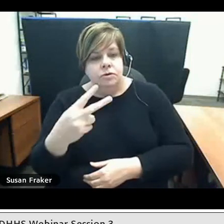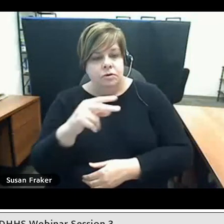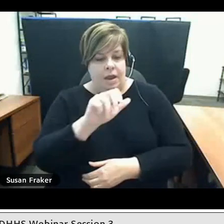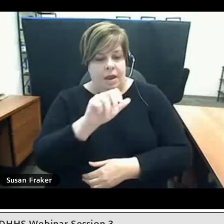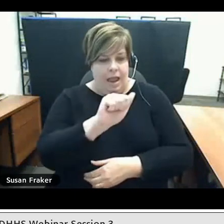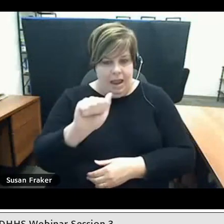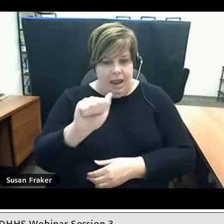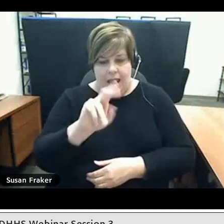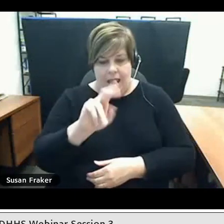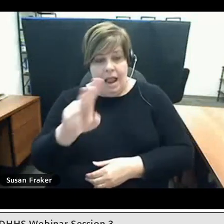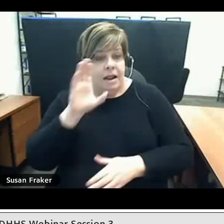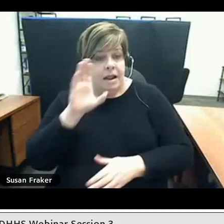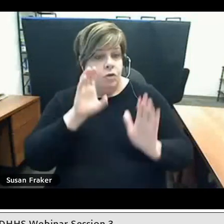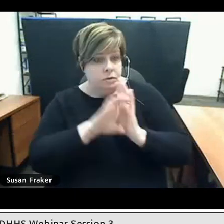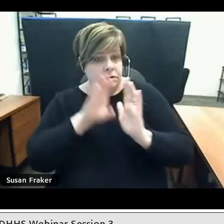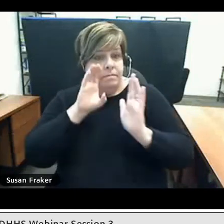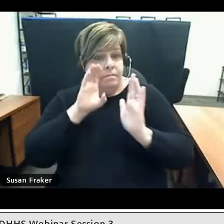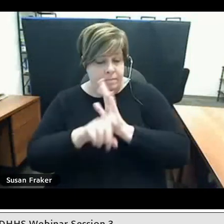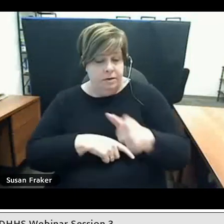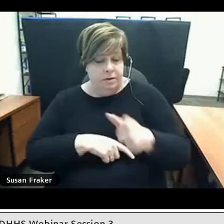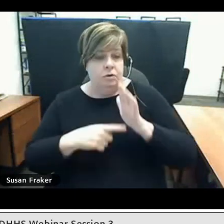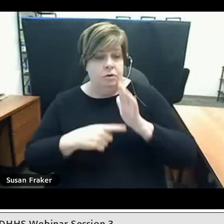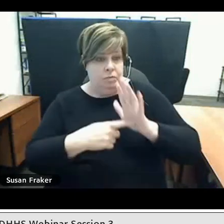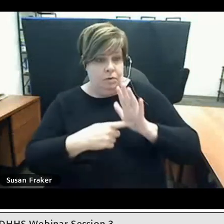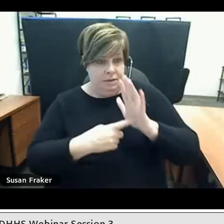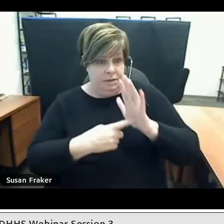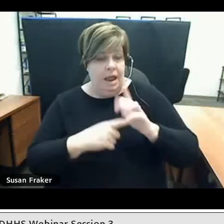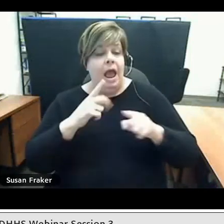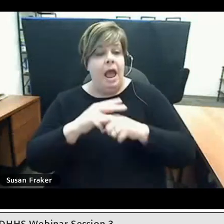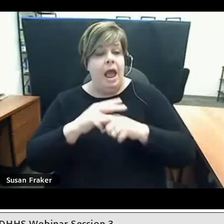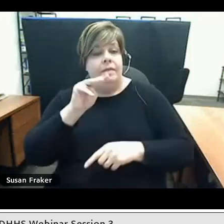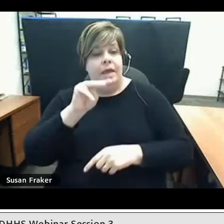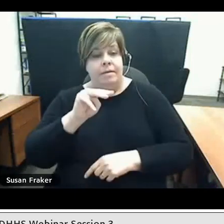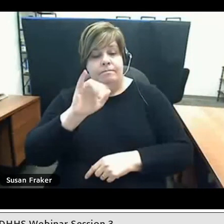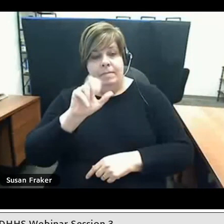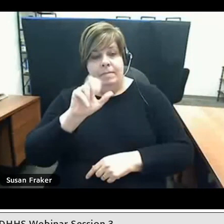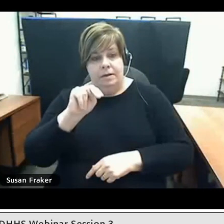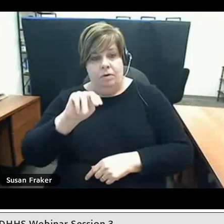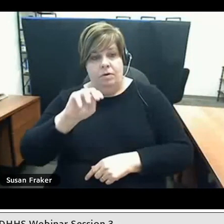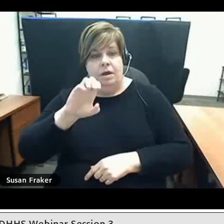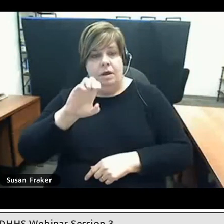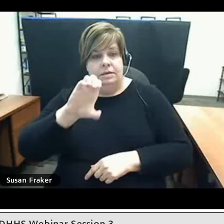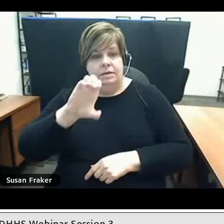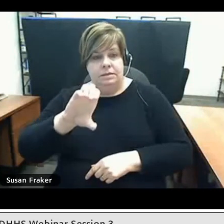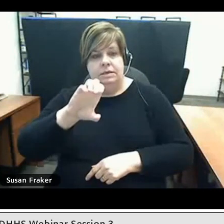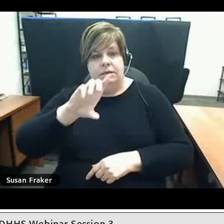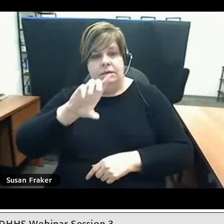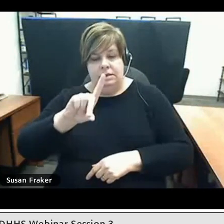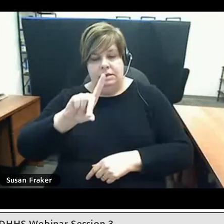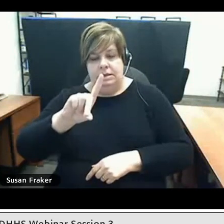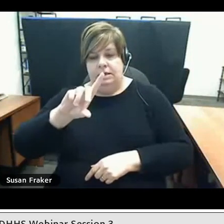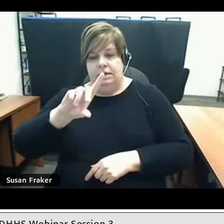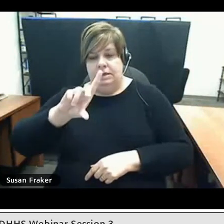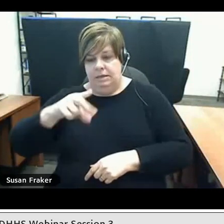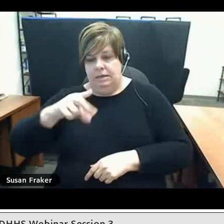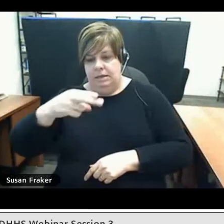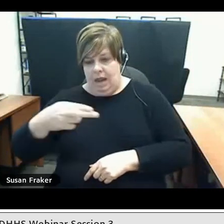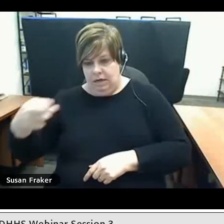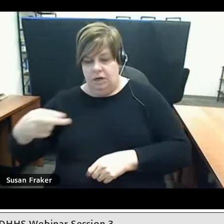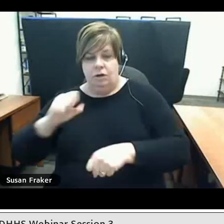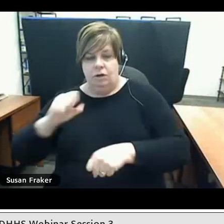pictures that were shown were examples of how the Minnesota Chemical Dependency Program encouraged providers to work